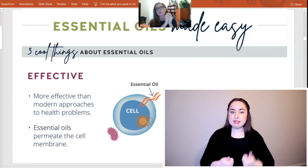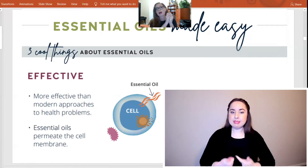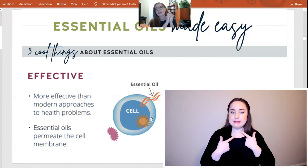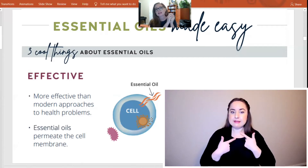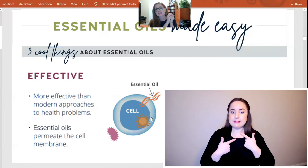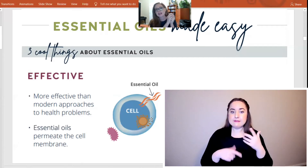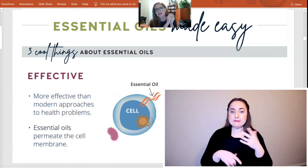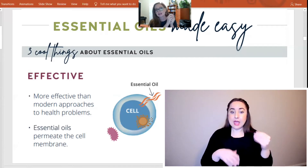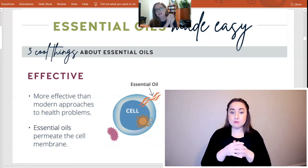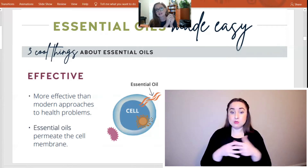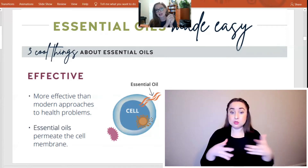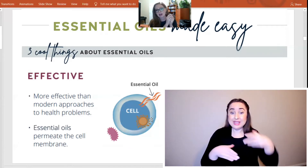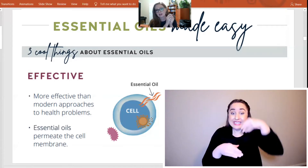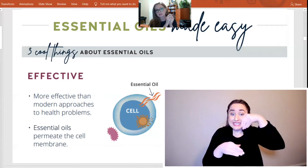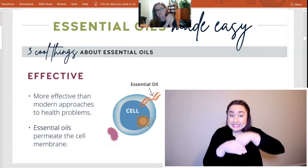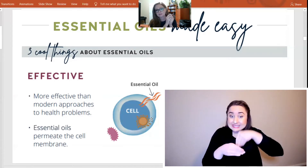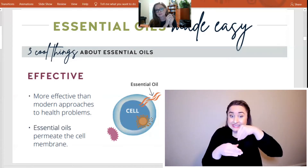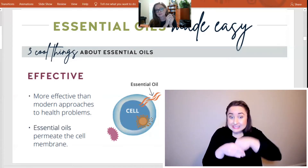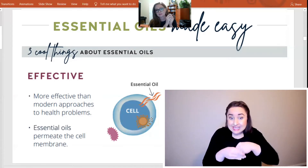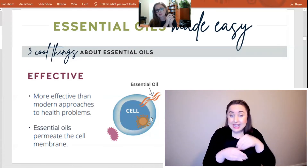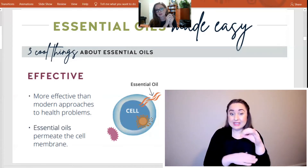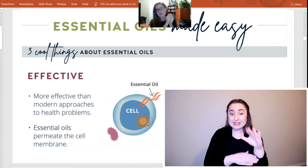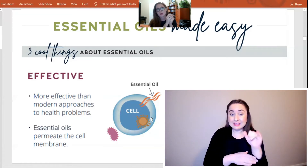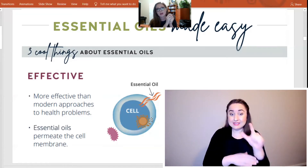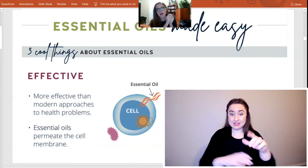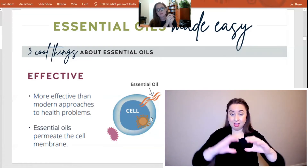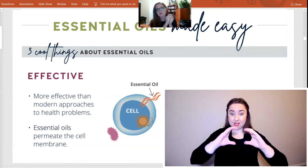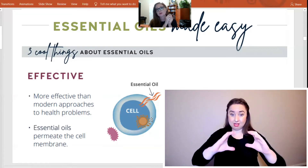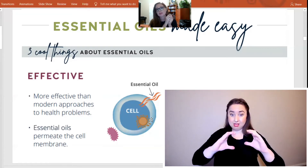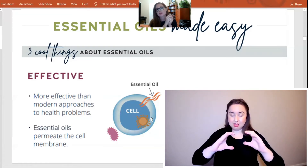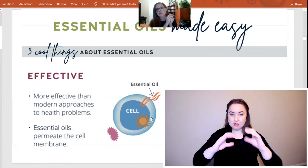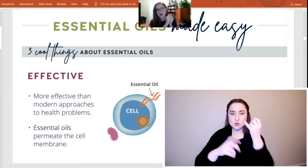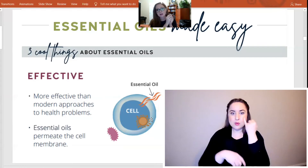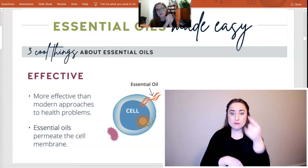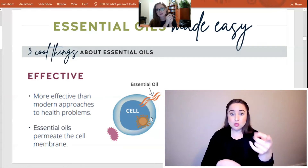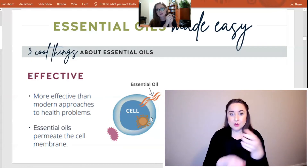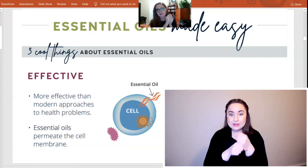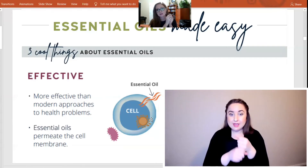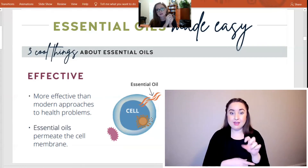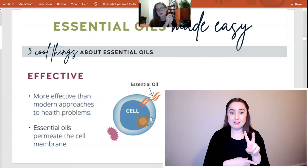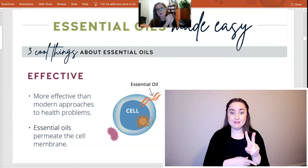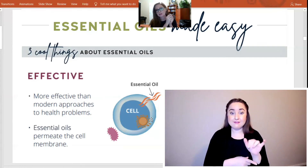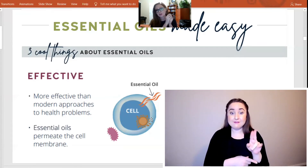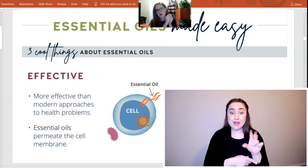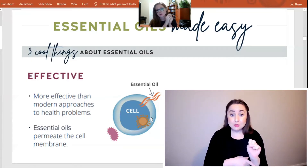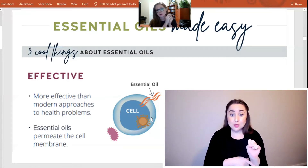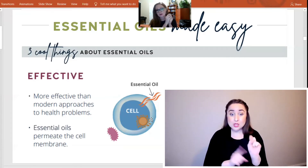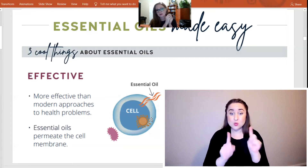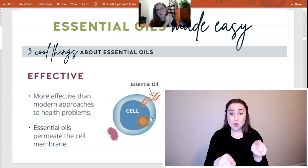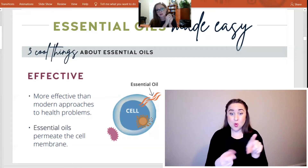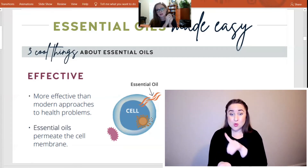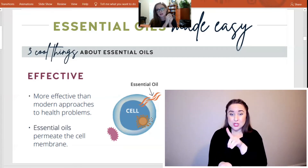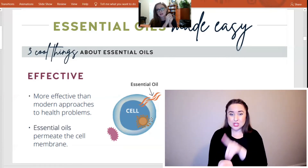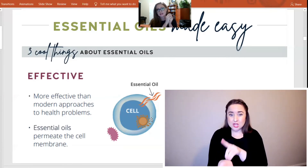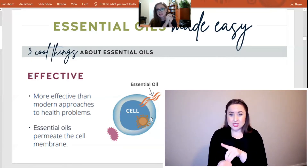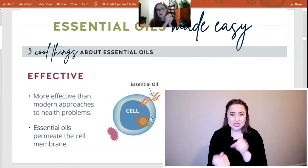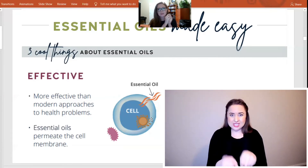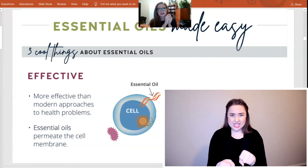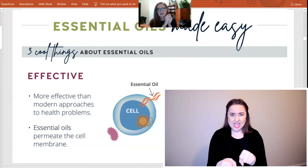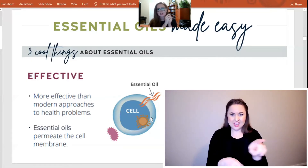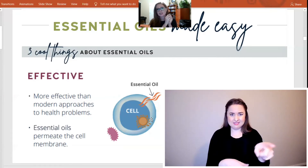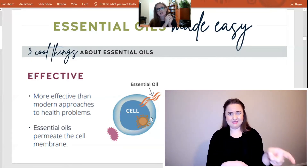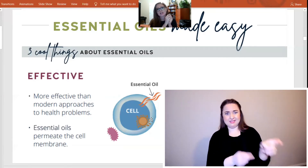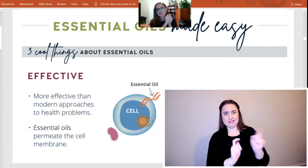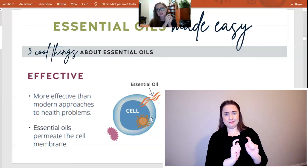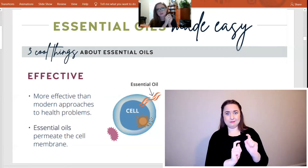and multiply inside this cell. So what happens when you get a virus? And you go to the doctor, is there